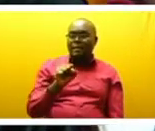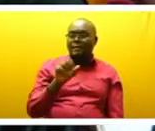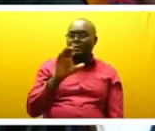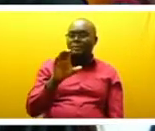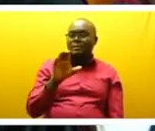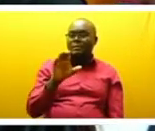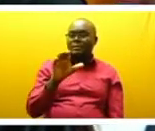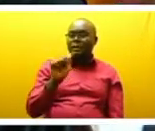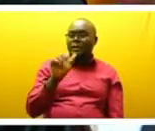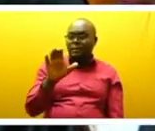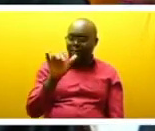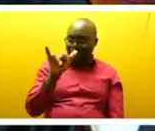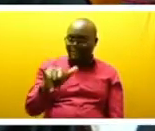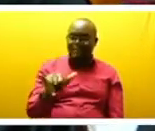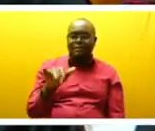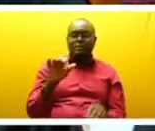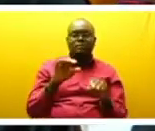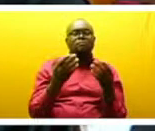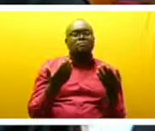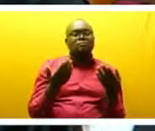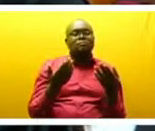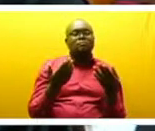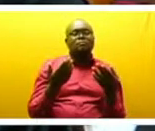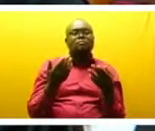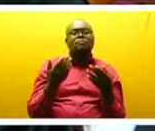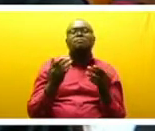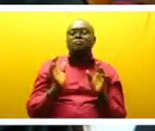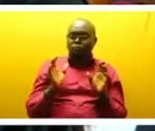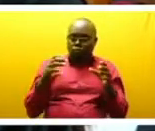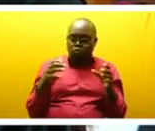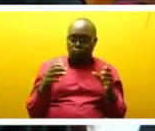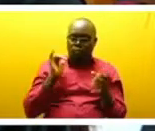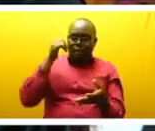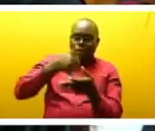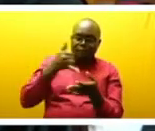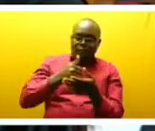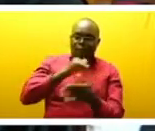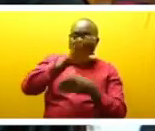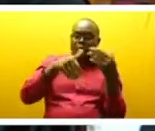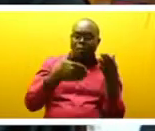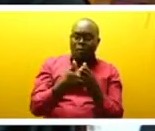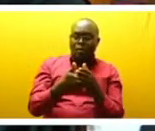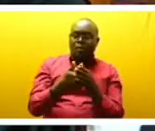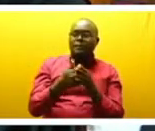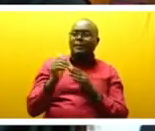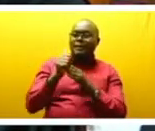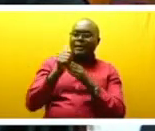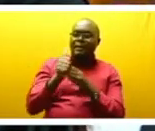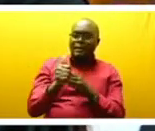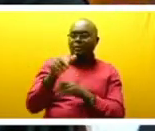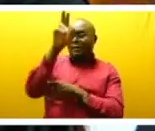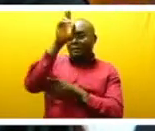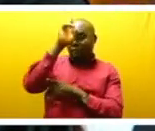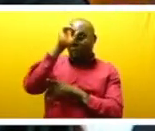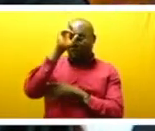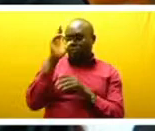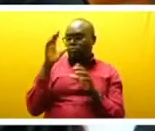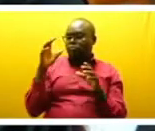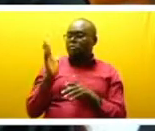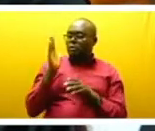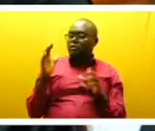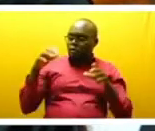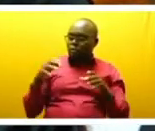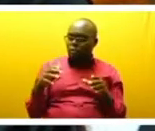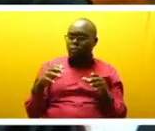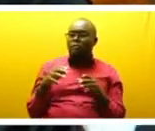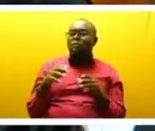is a body comprised of all the heads of the security organs in this country, the head of